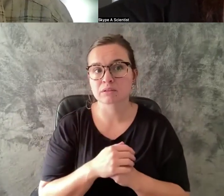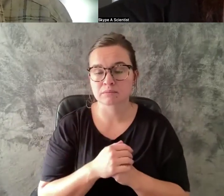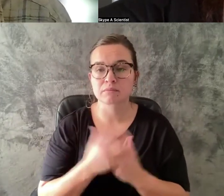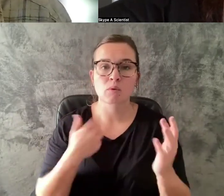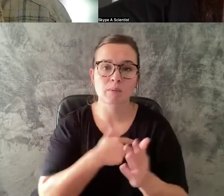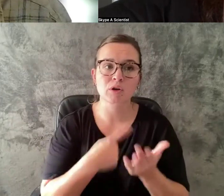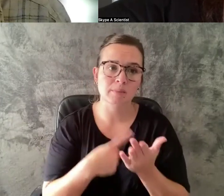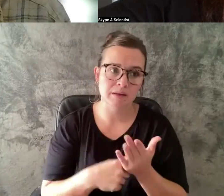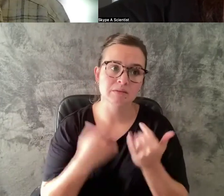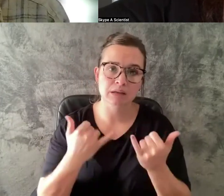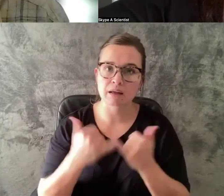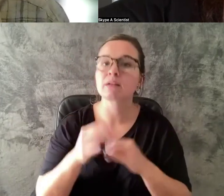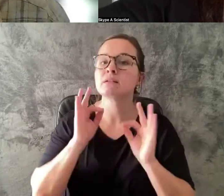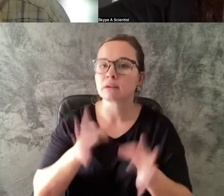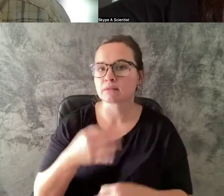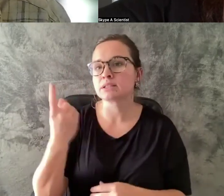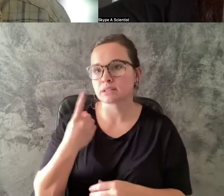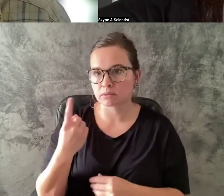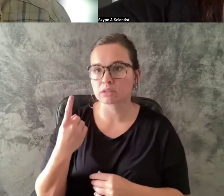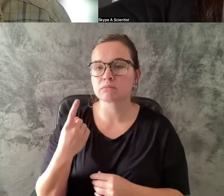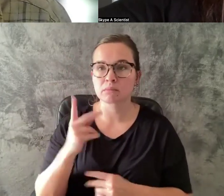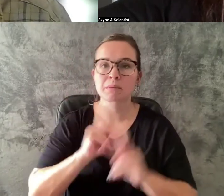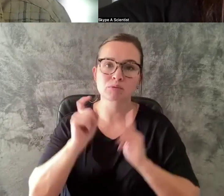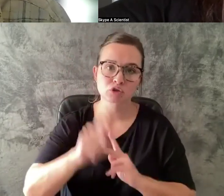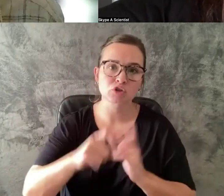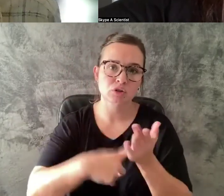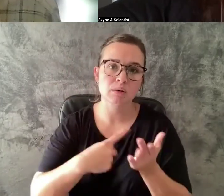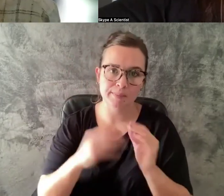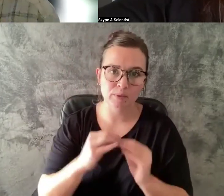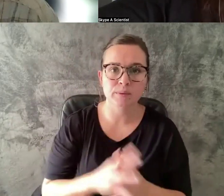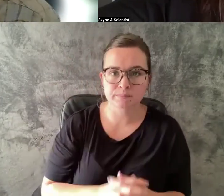talking about today, and it is definitely something that people should be talking about.